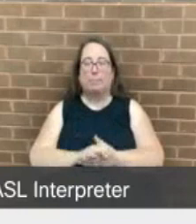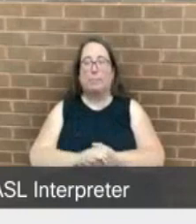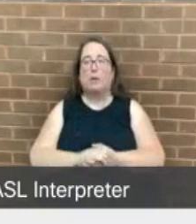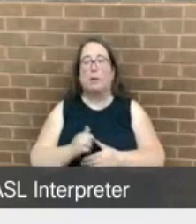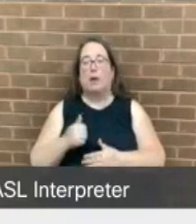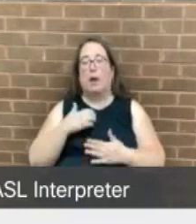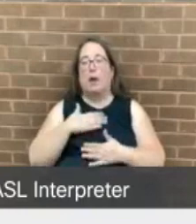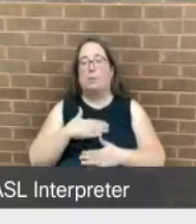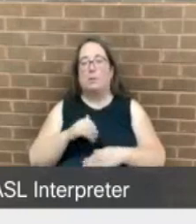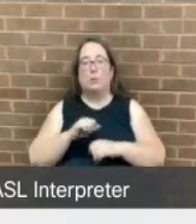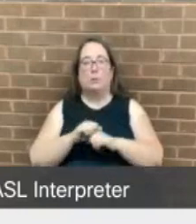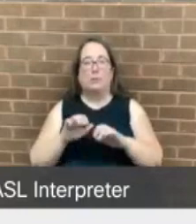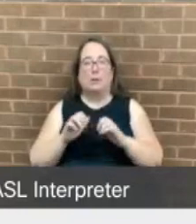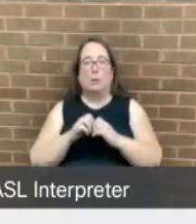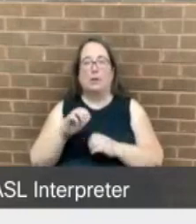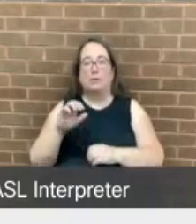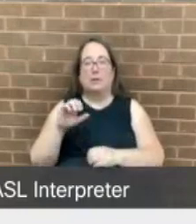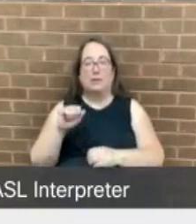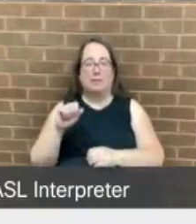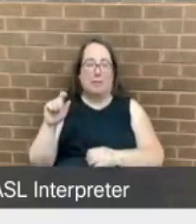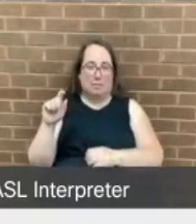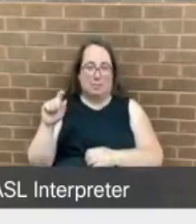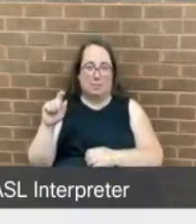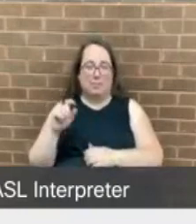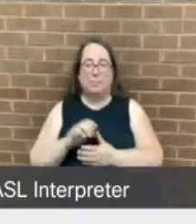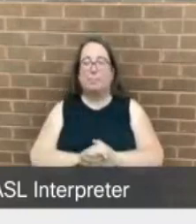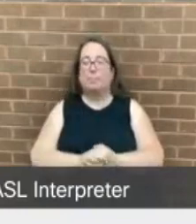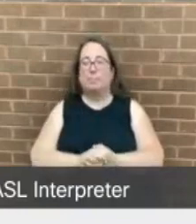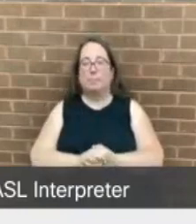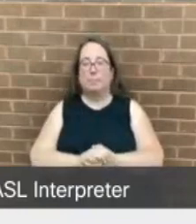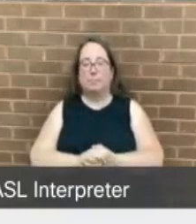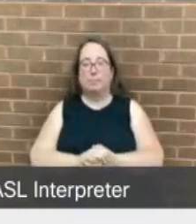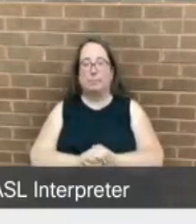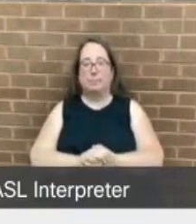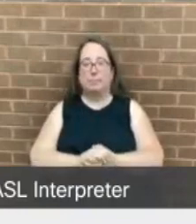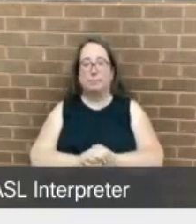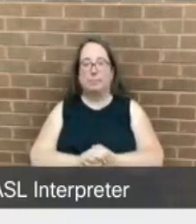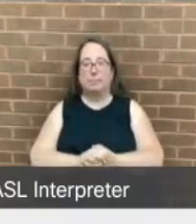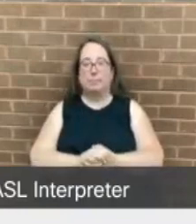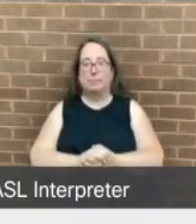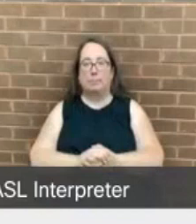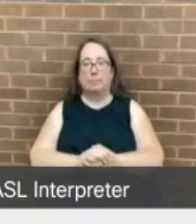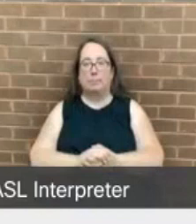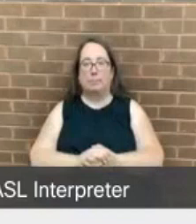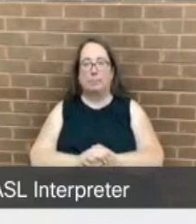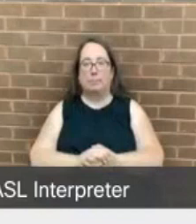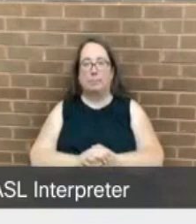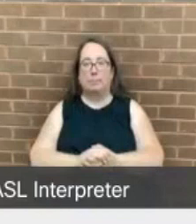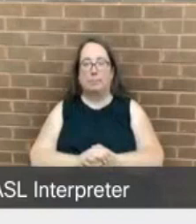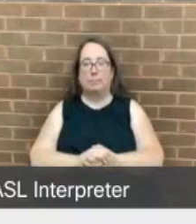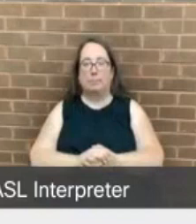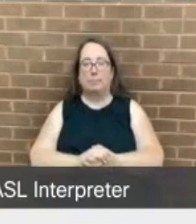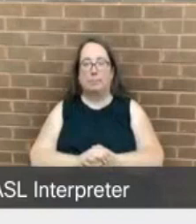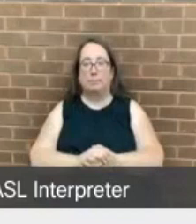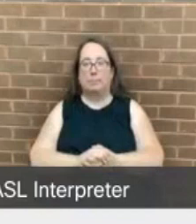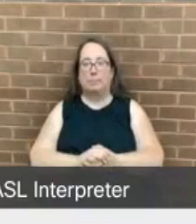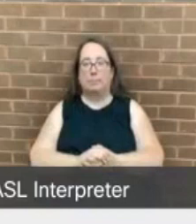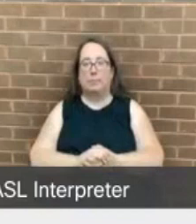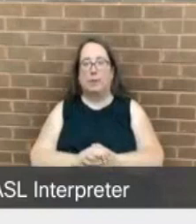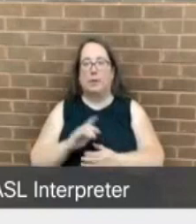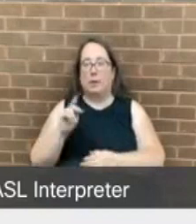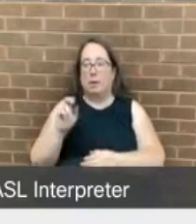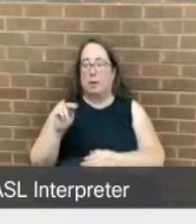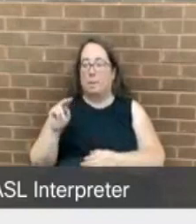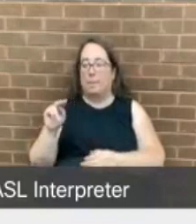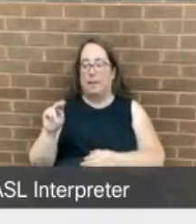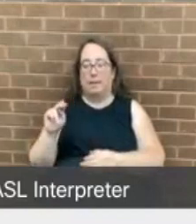work that's been done with CSX. I would say that since, you know, the Penn connector will be a